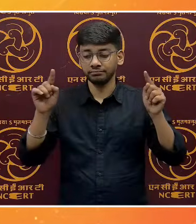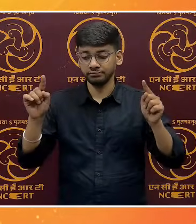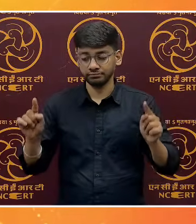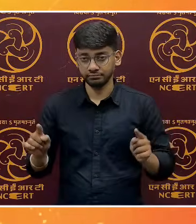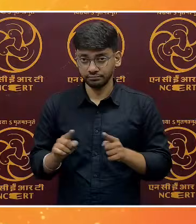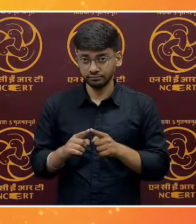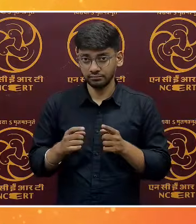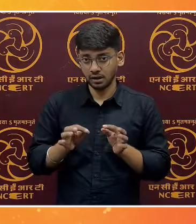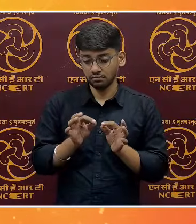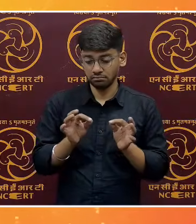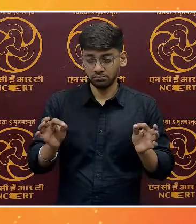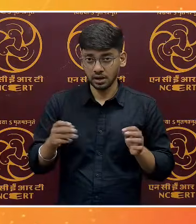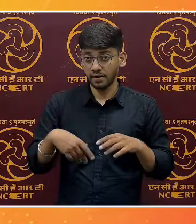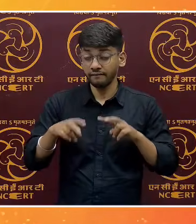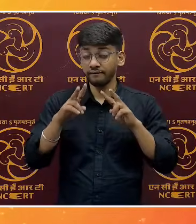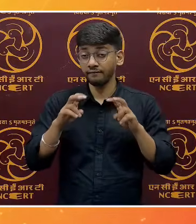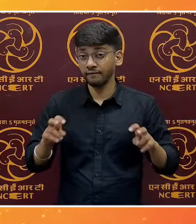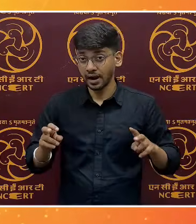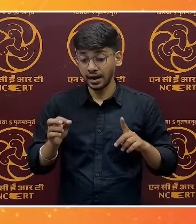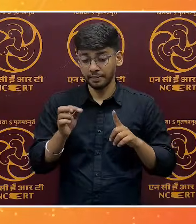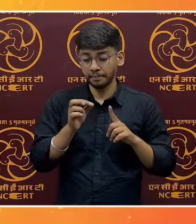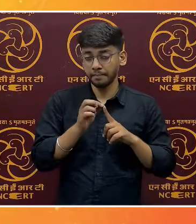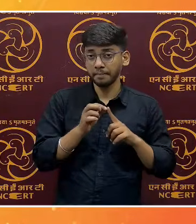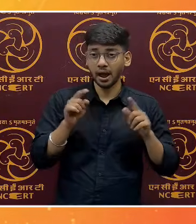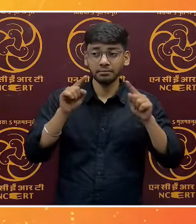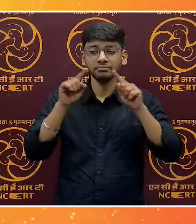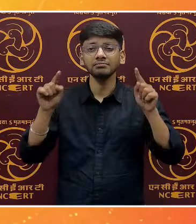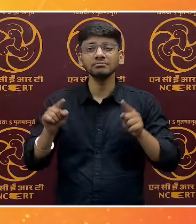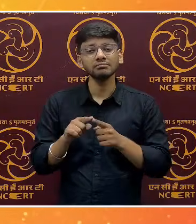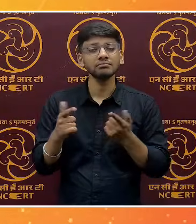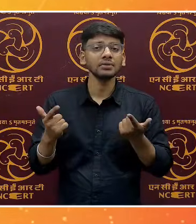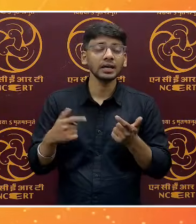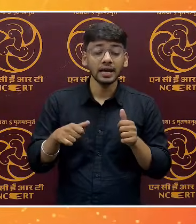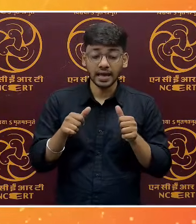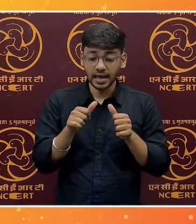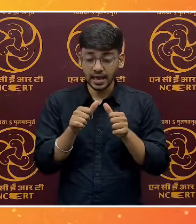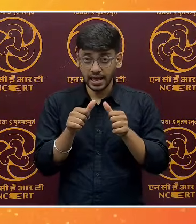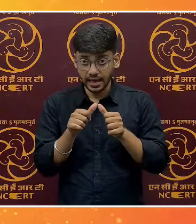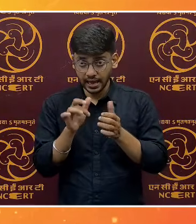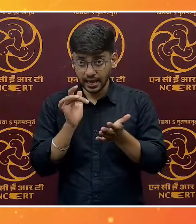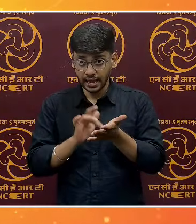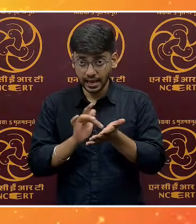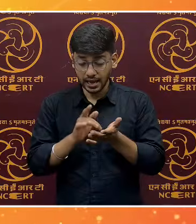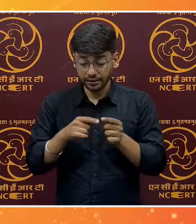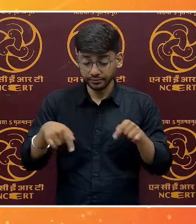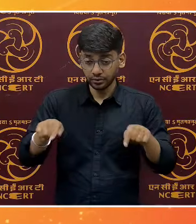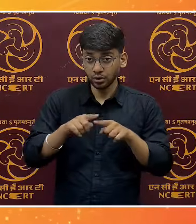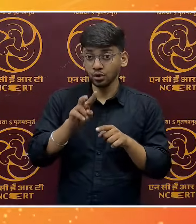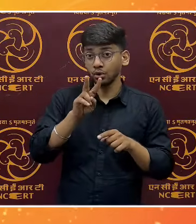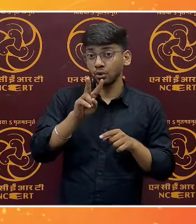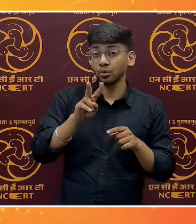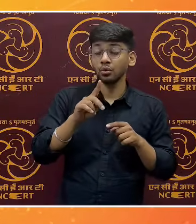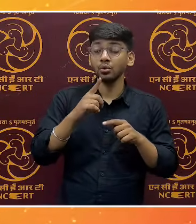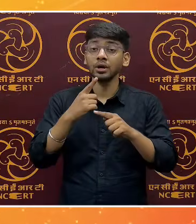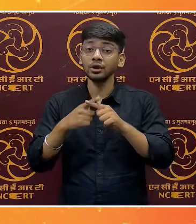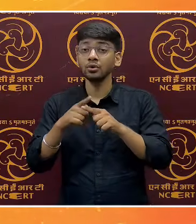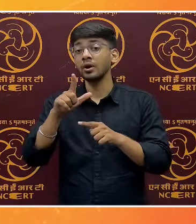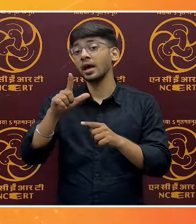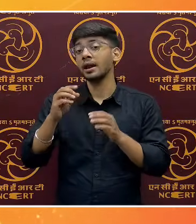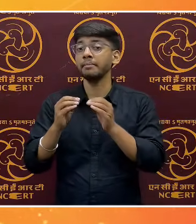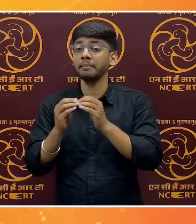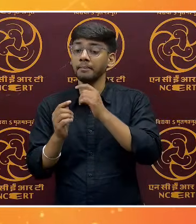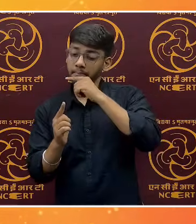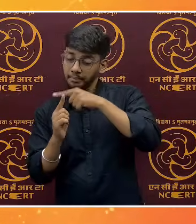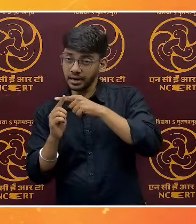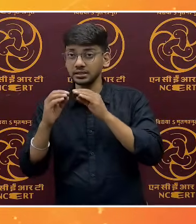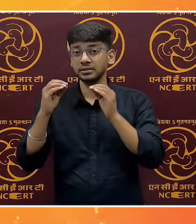have to find the perimeter. So what is the perimeter of area? 2 into L plus B. So 2 into